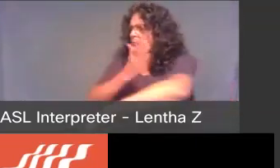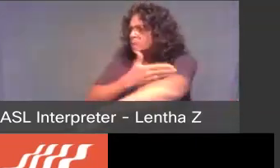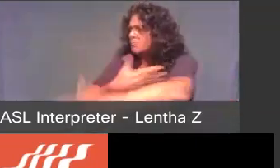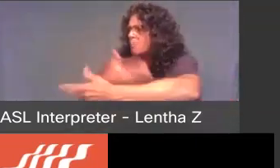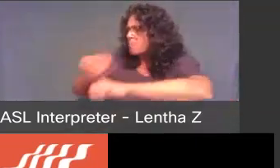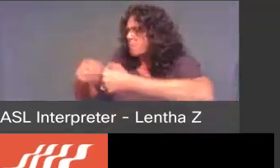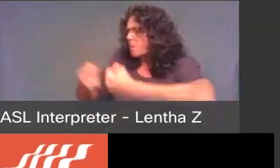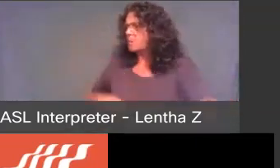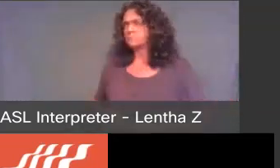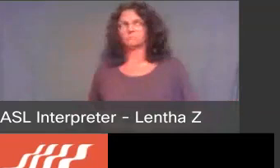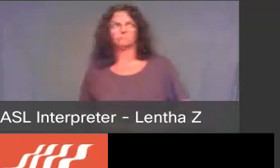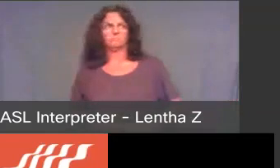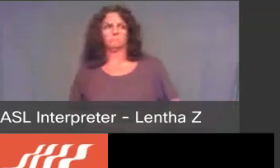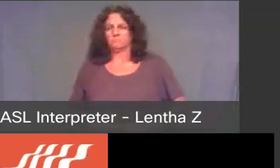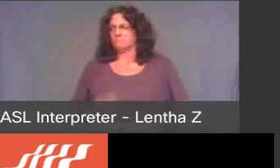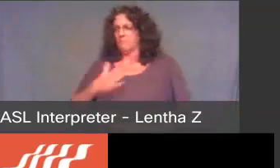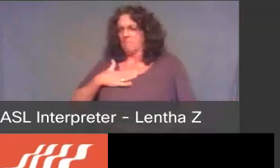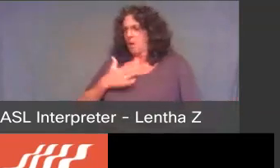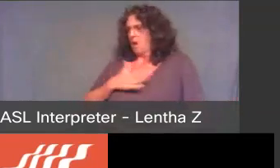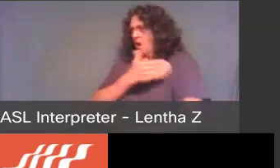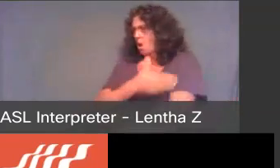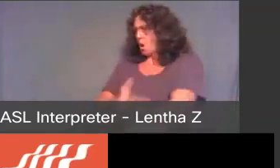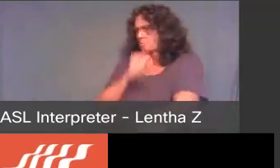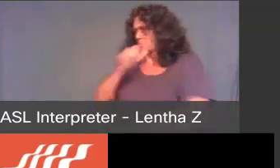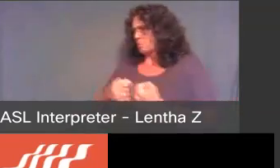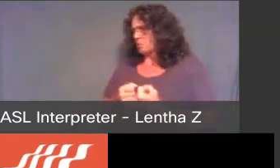you complaining about a broken arm? I didn't break my arm. Why are you?